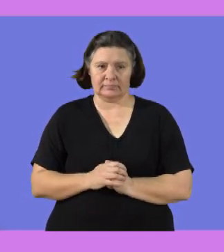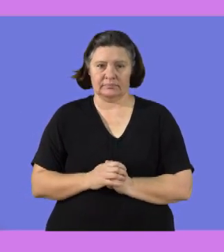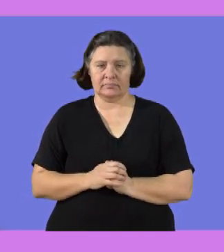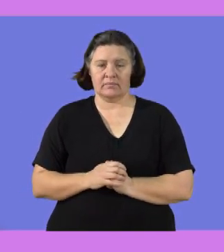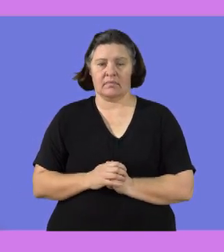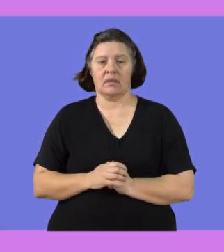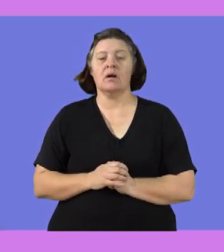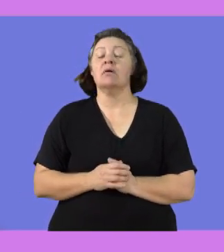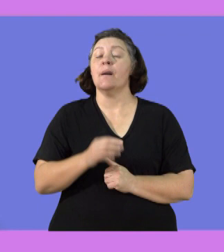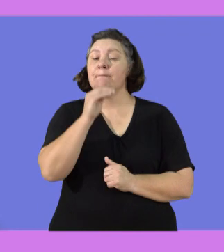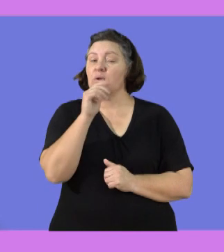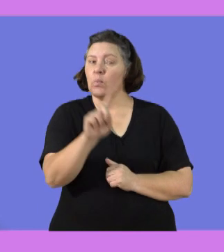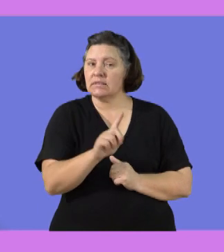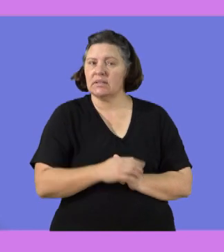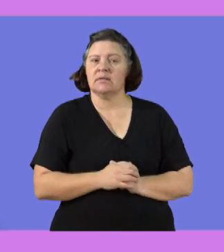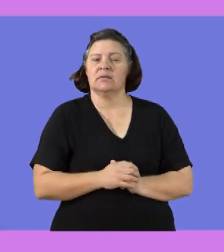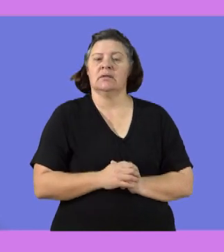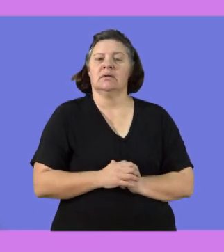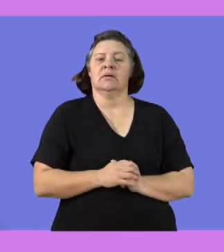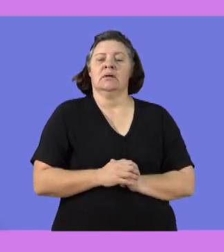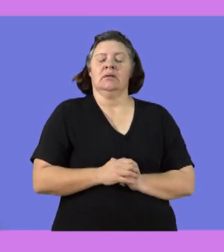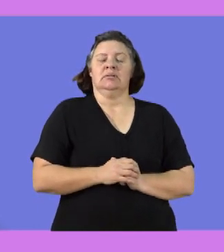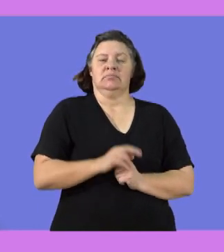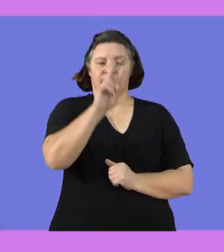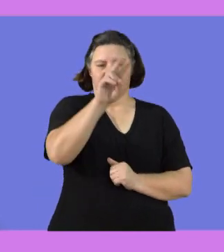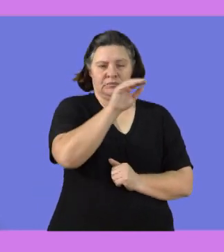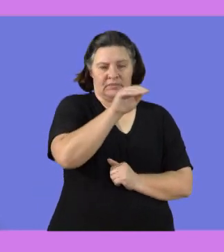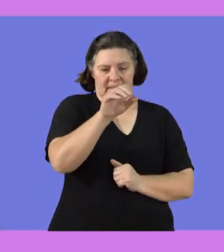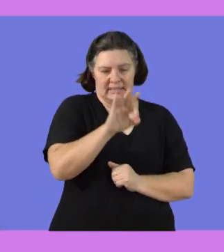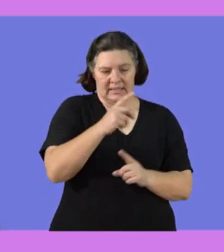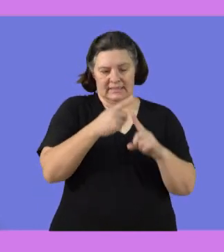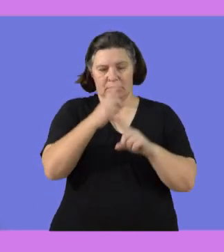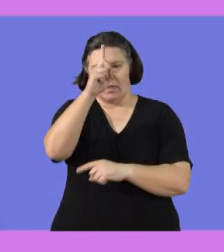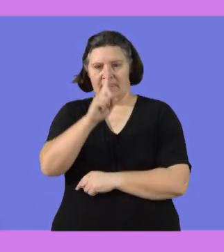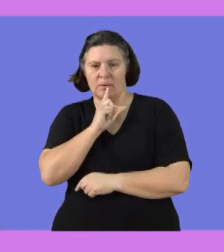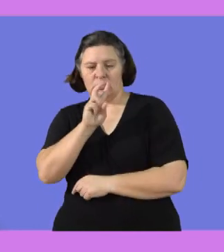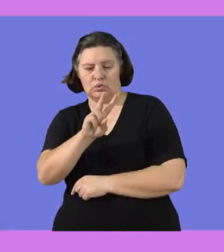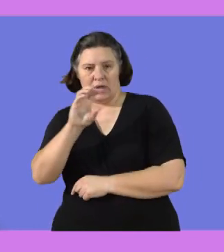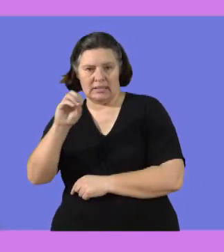1,200, which will be 2 divided by 3 multiplied by